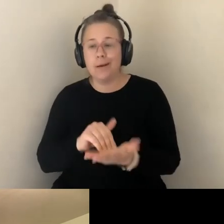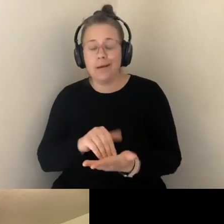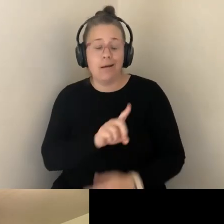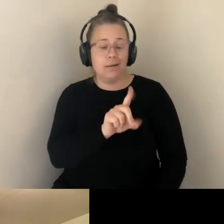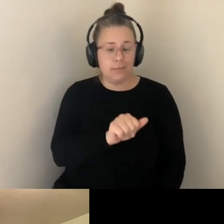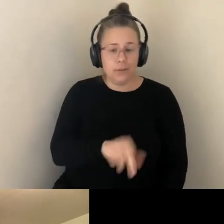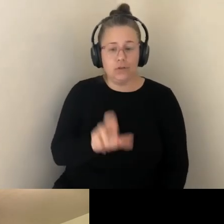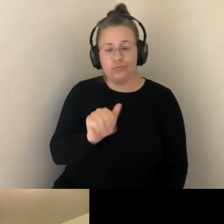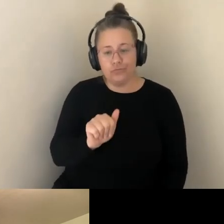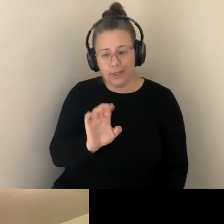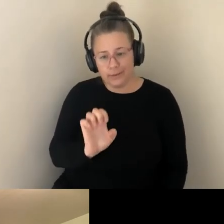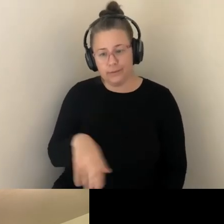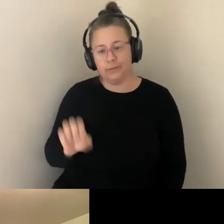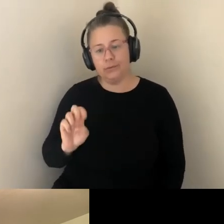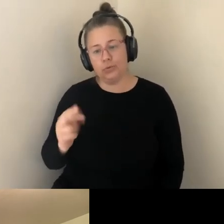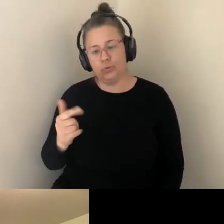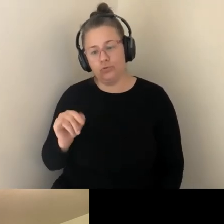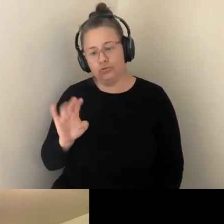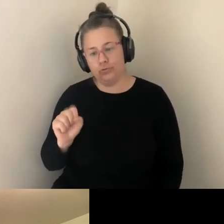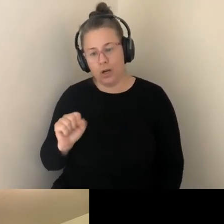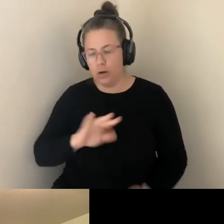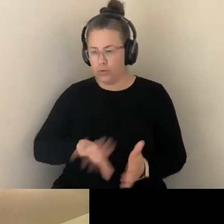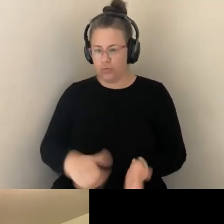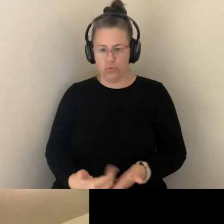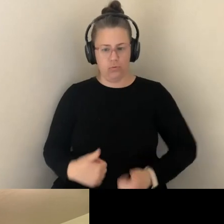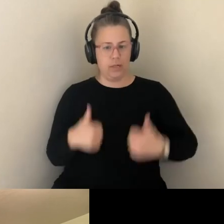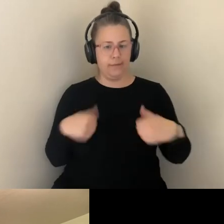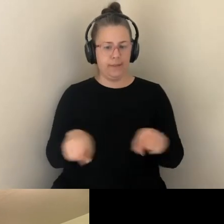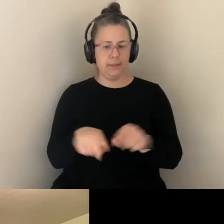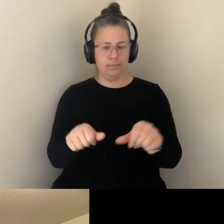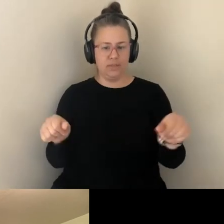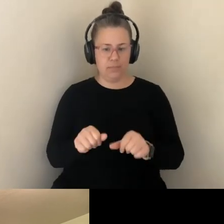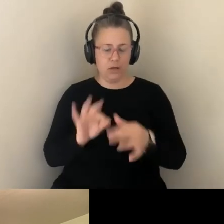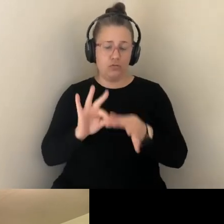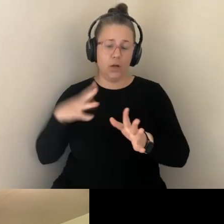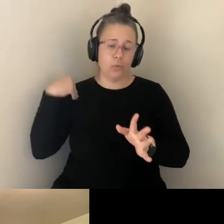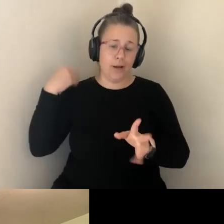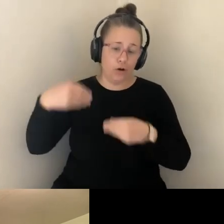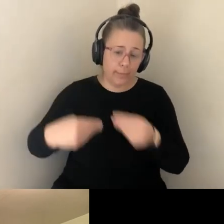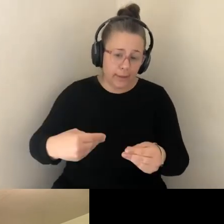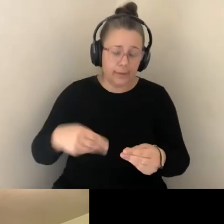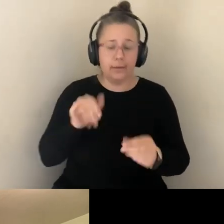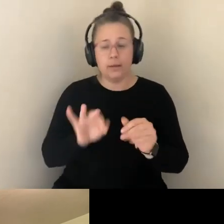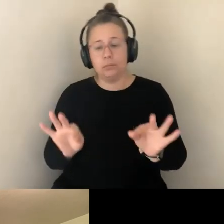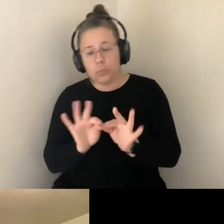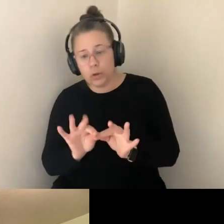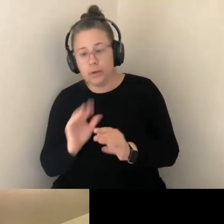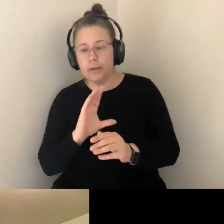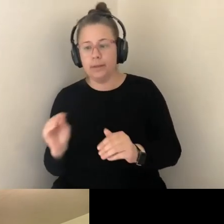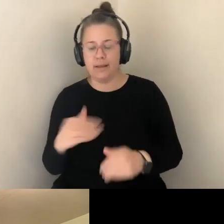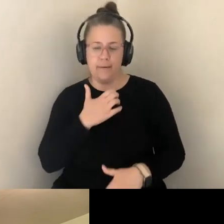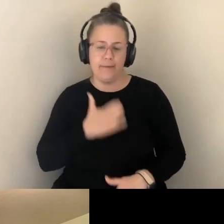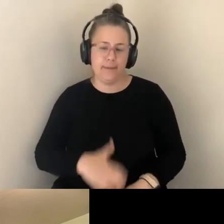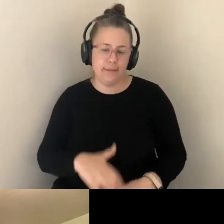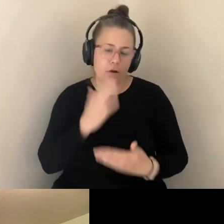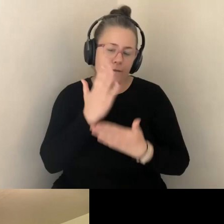all existing in that space about the importance of heritability and the desire to take control of that for